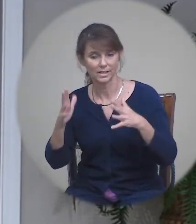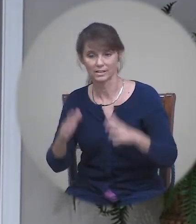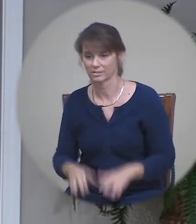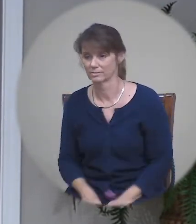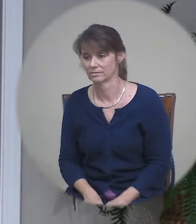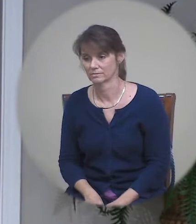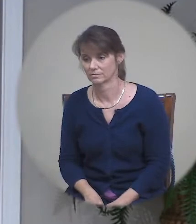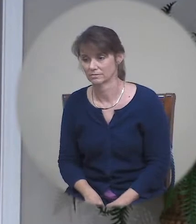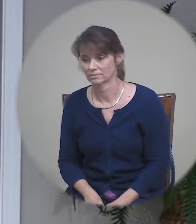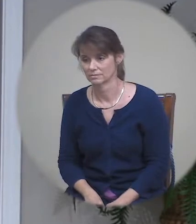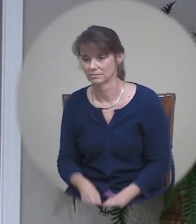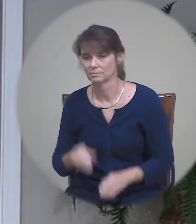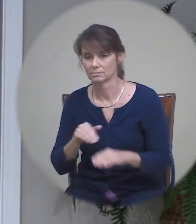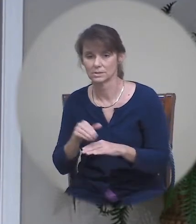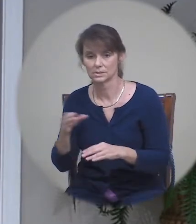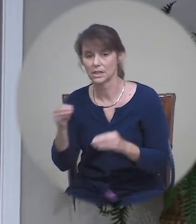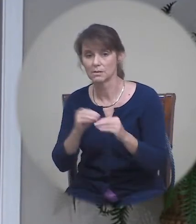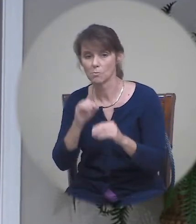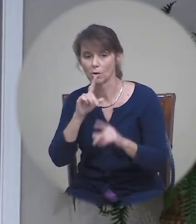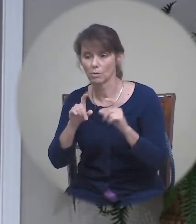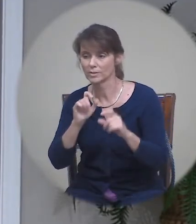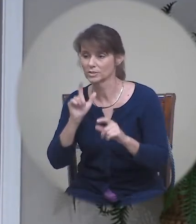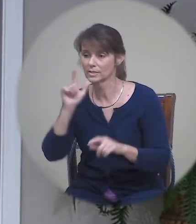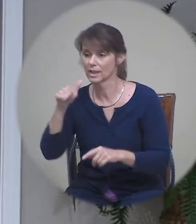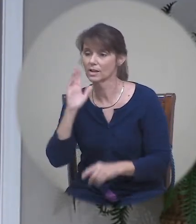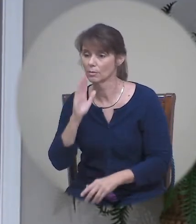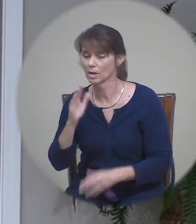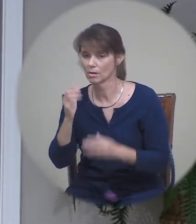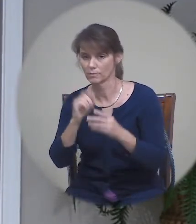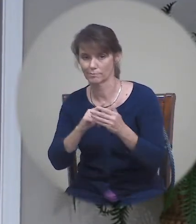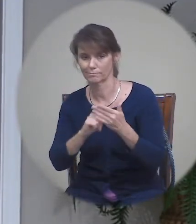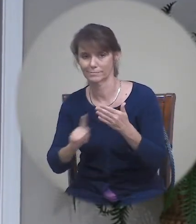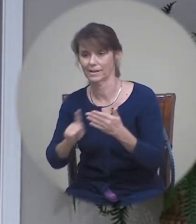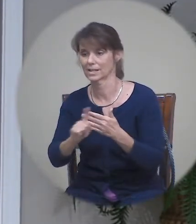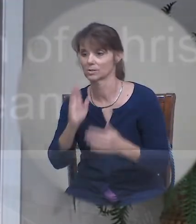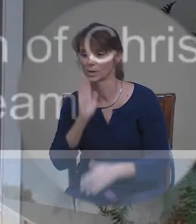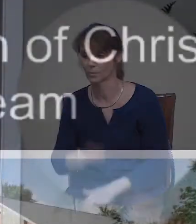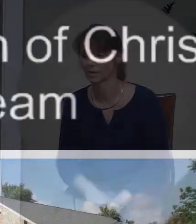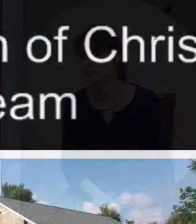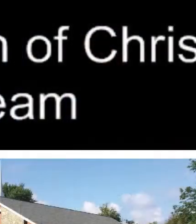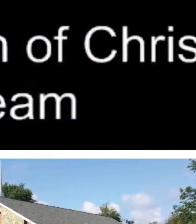up. I'll send questions on Monday, and we'll join back together and finish our study together. Thanks.